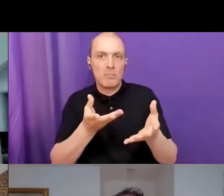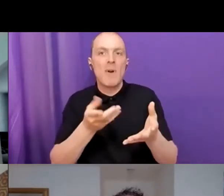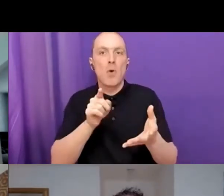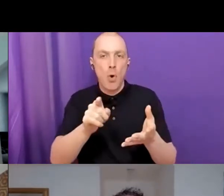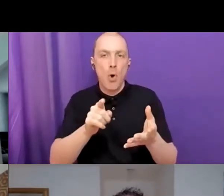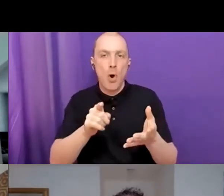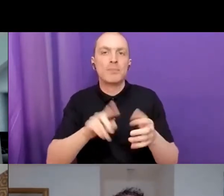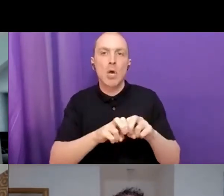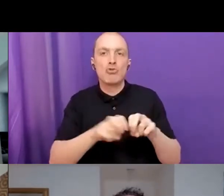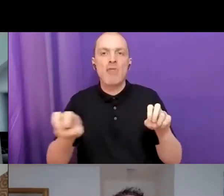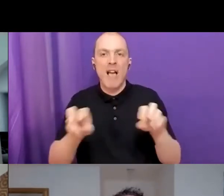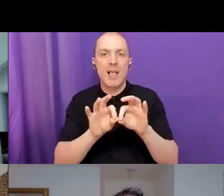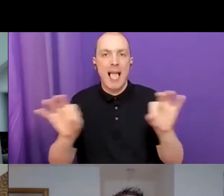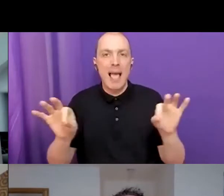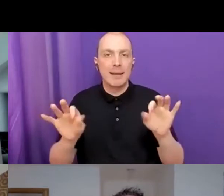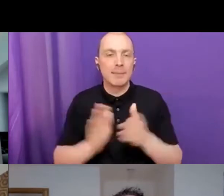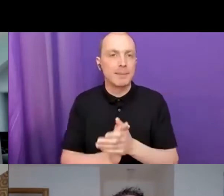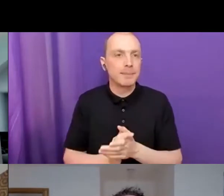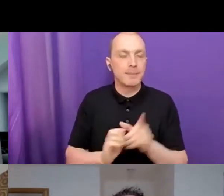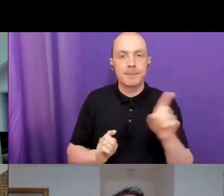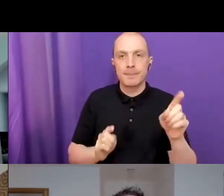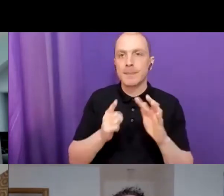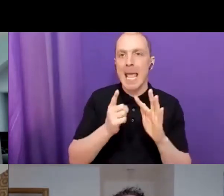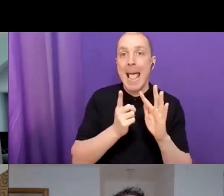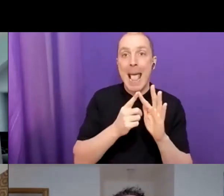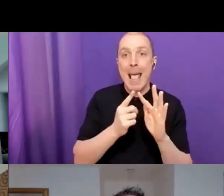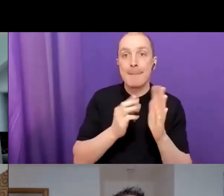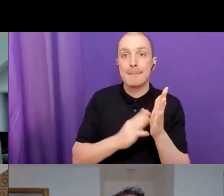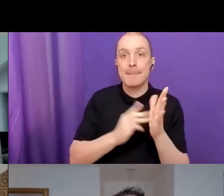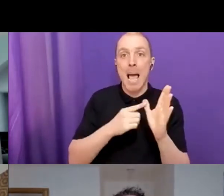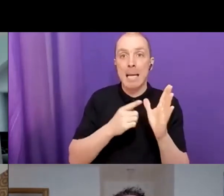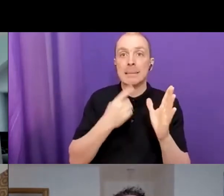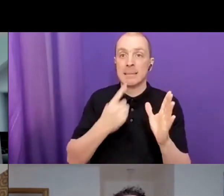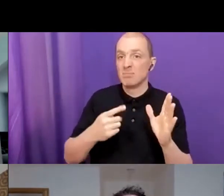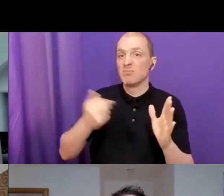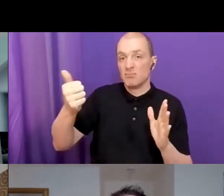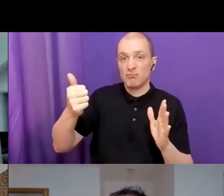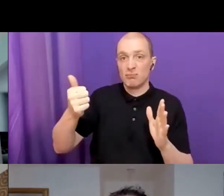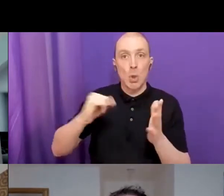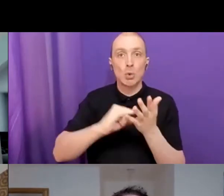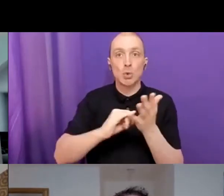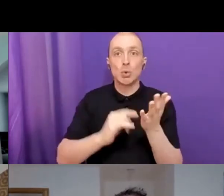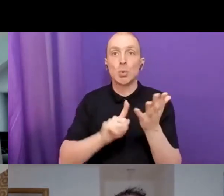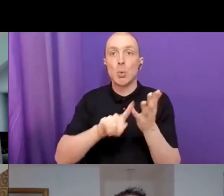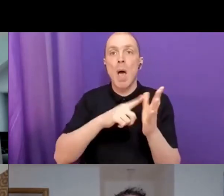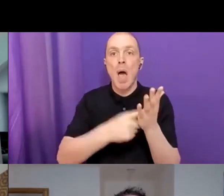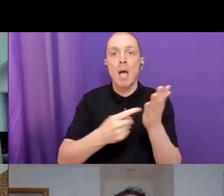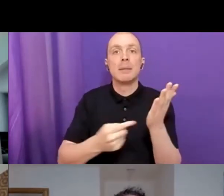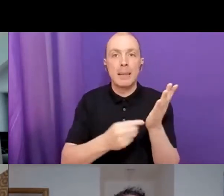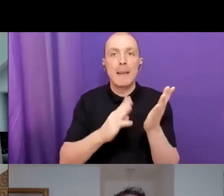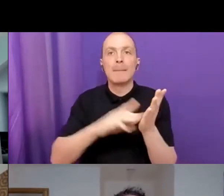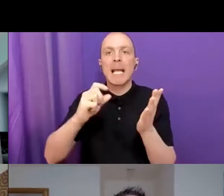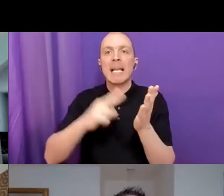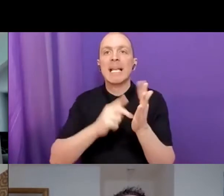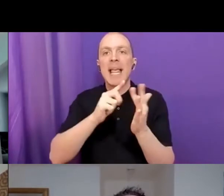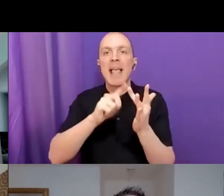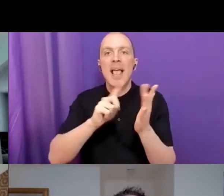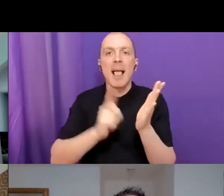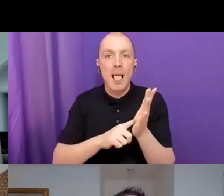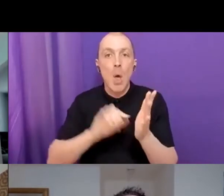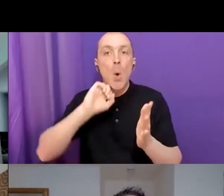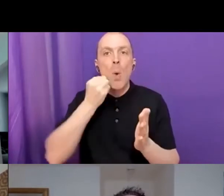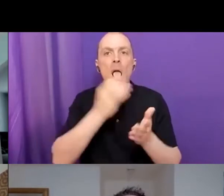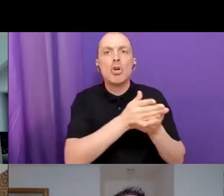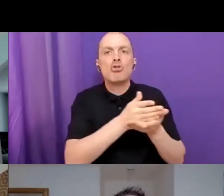Thanks, Juliet. That's great. Yes, I'd like to just introduce Stuart Mcneil from Traveline. I think Stuart has a presentation he'll share